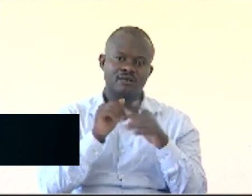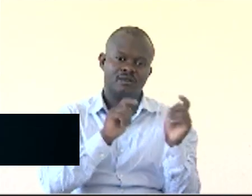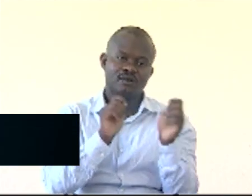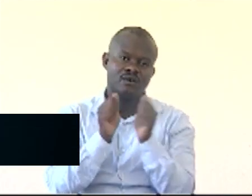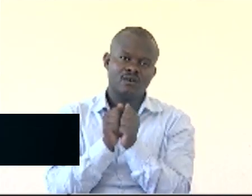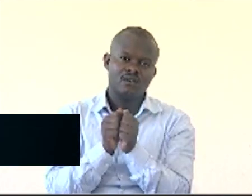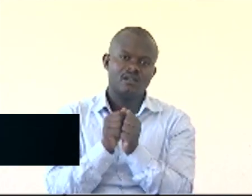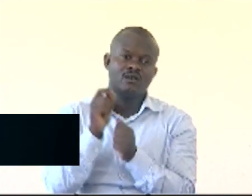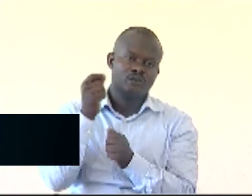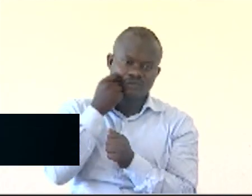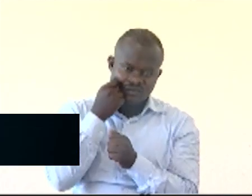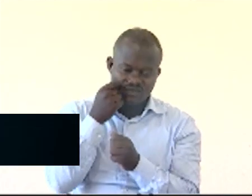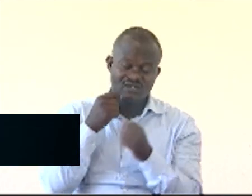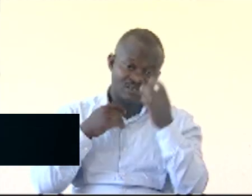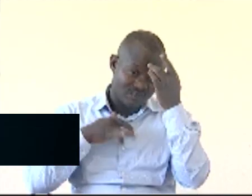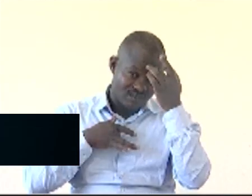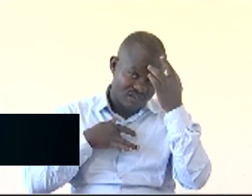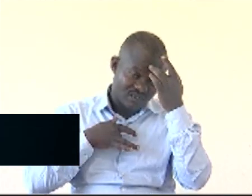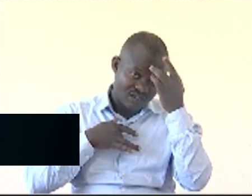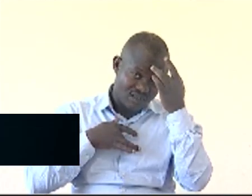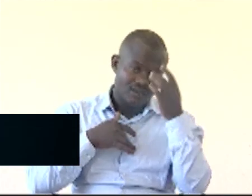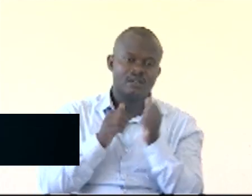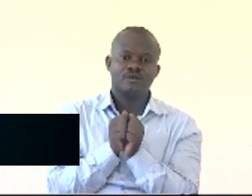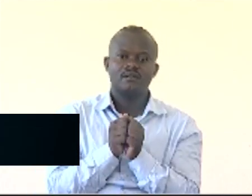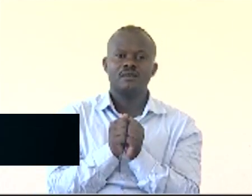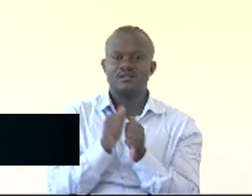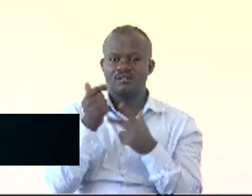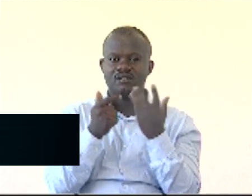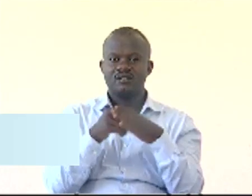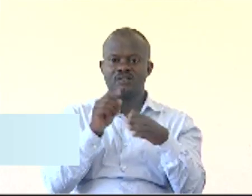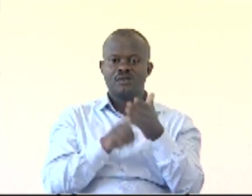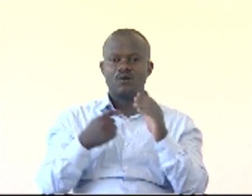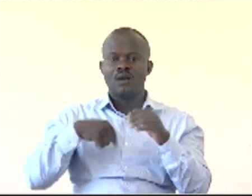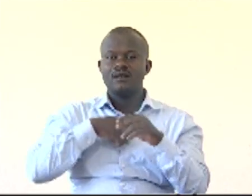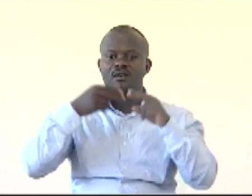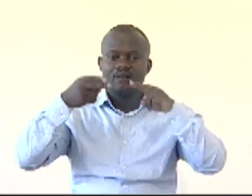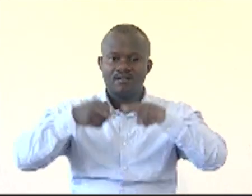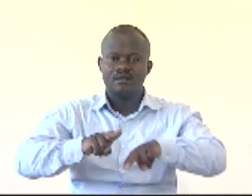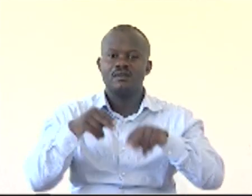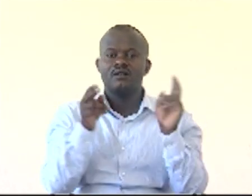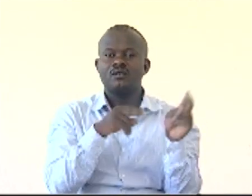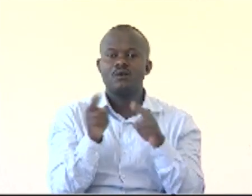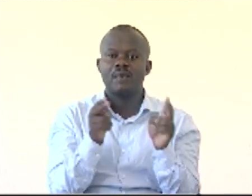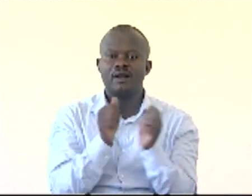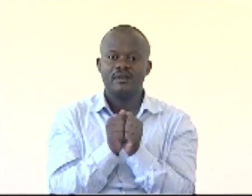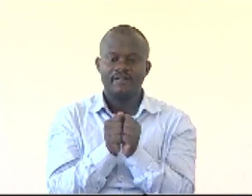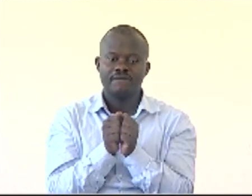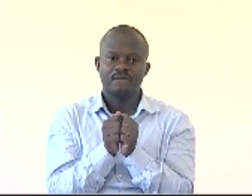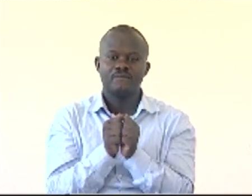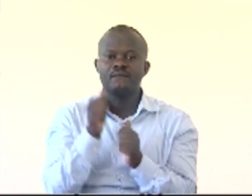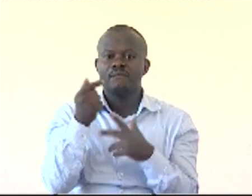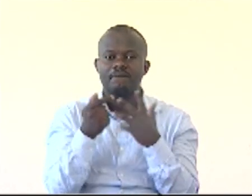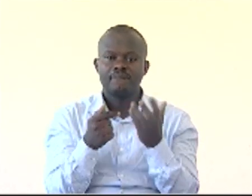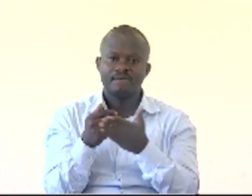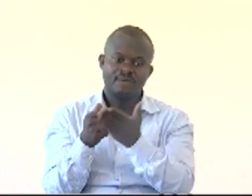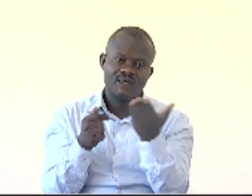bite of infected mosquito. This is what happens. Normally, these